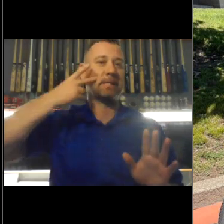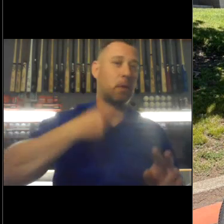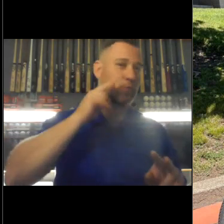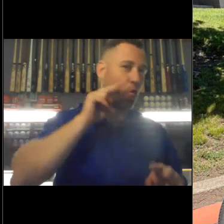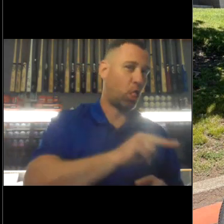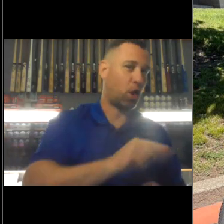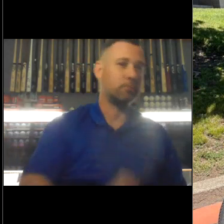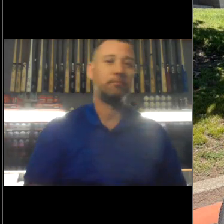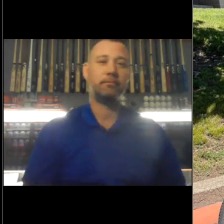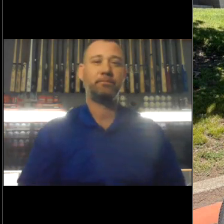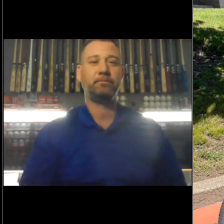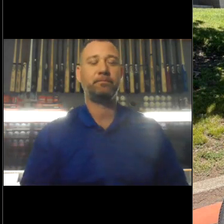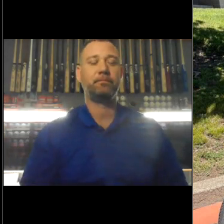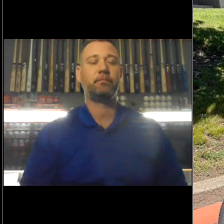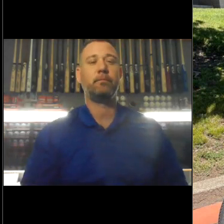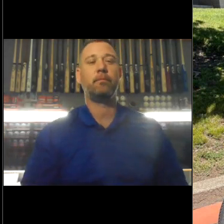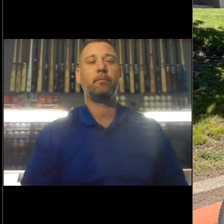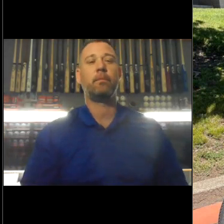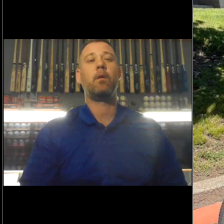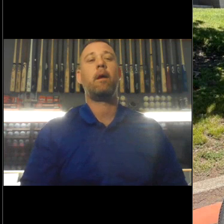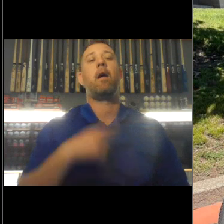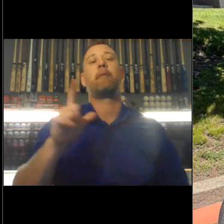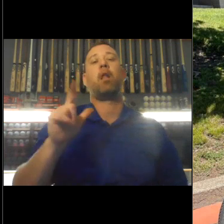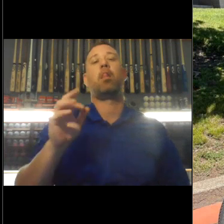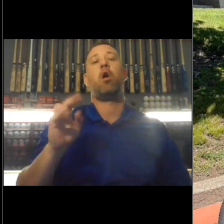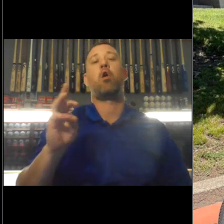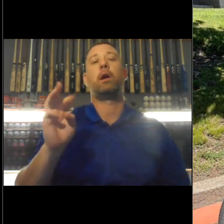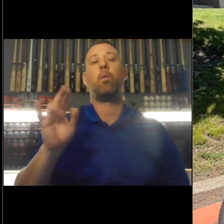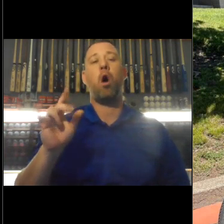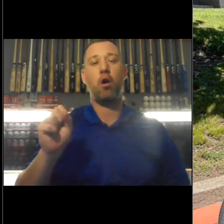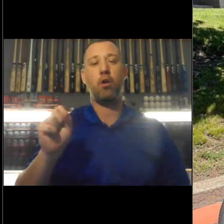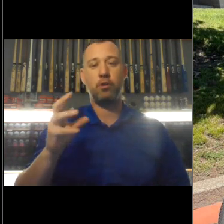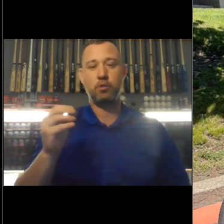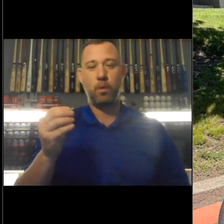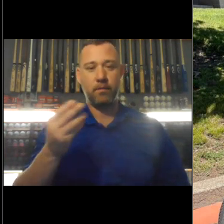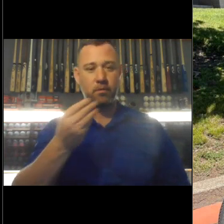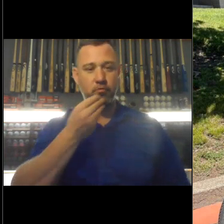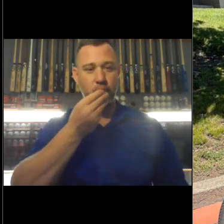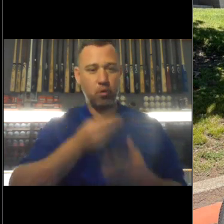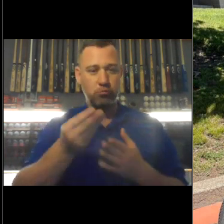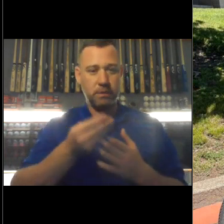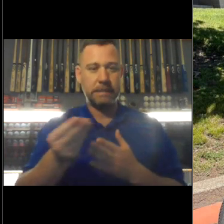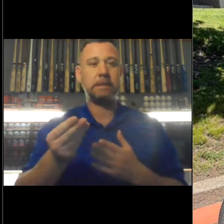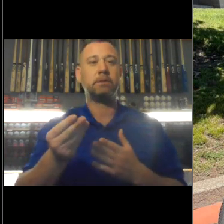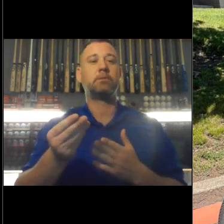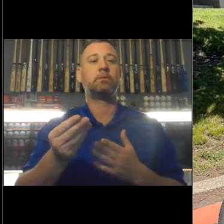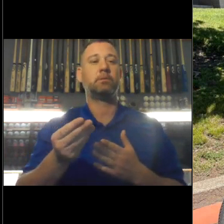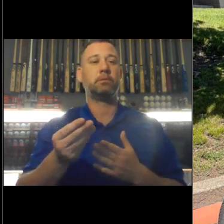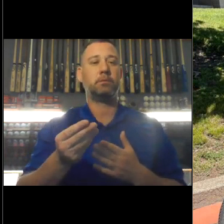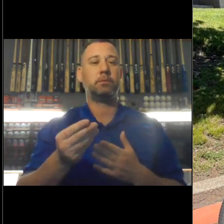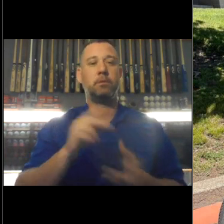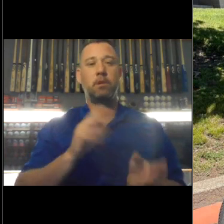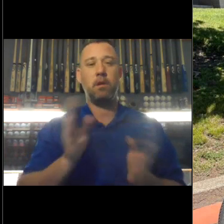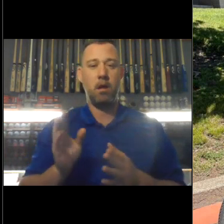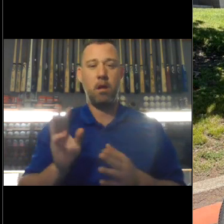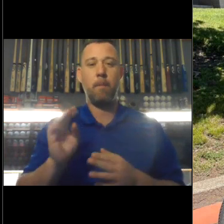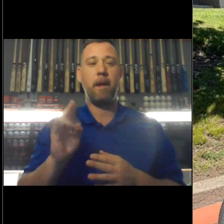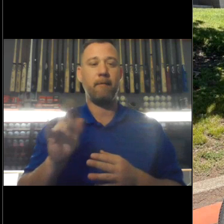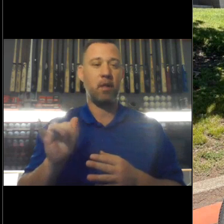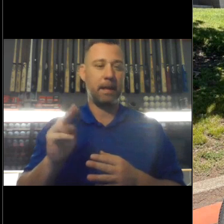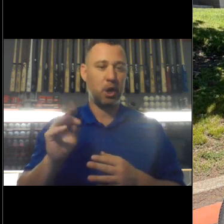yet. So we've got Lori Waters with some groceries in their basket on a shopping trip. Beverly Newman Burkhardt